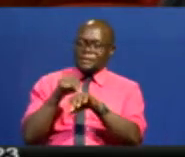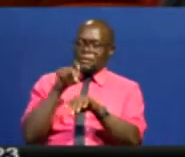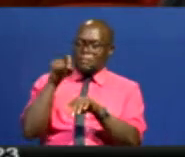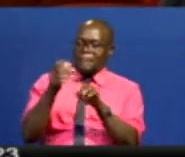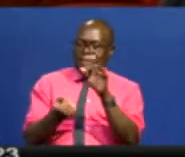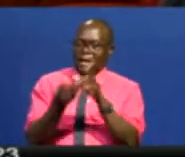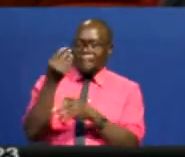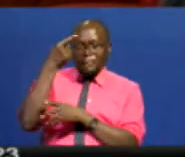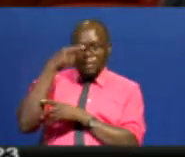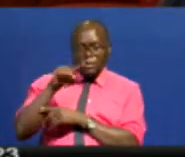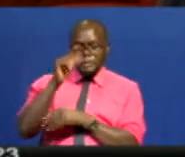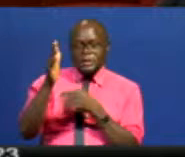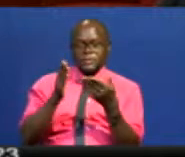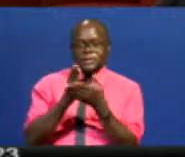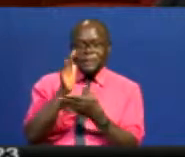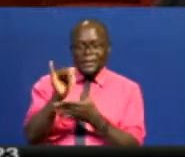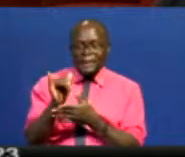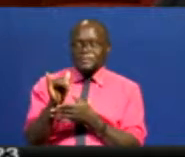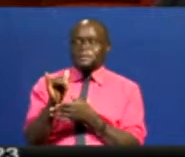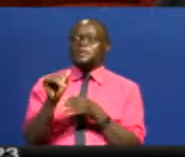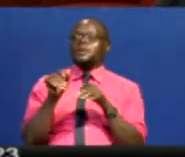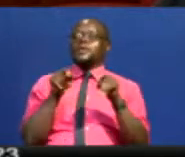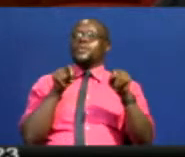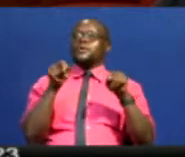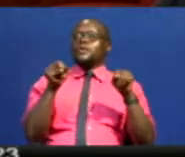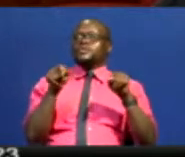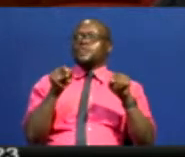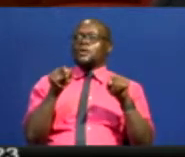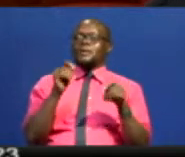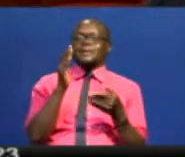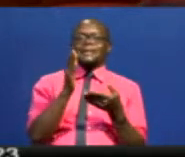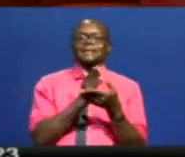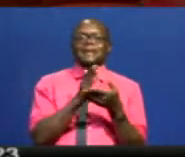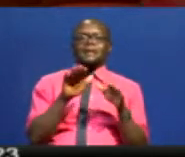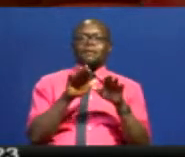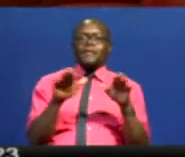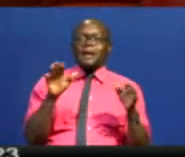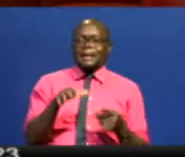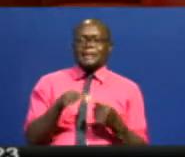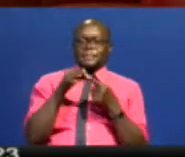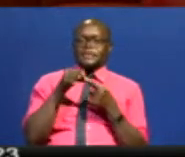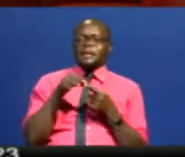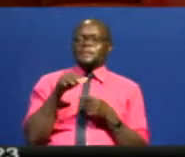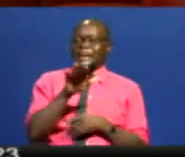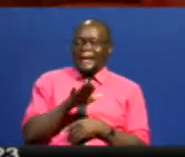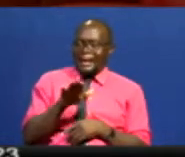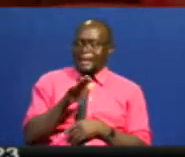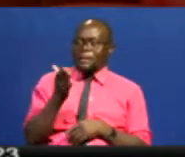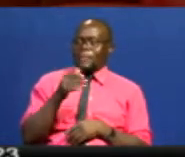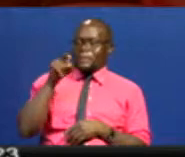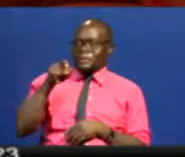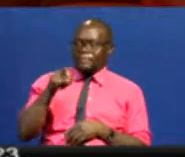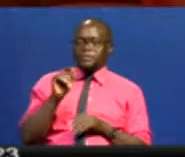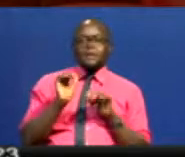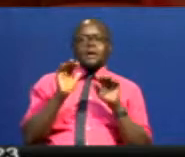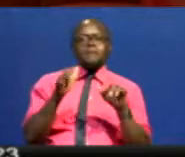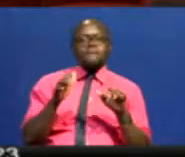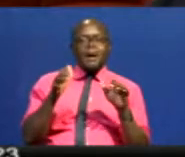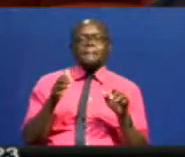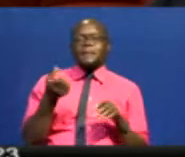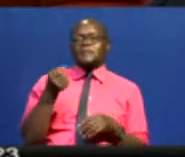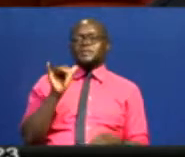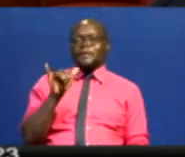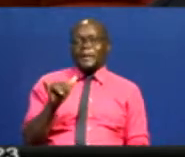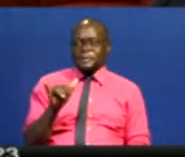with a policy to ensure that we control the subdivision of land, especially the arable land, where we are supposed to be farming, so